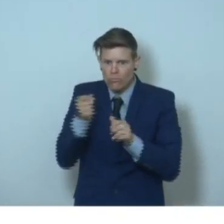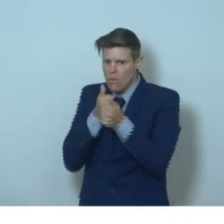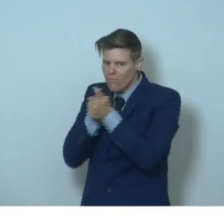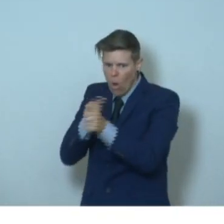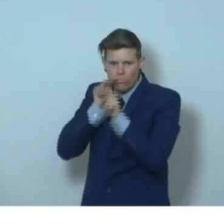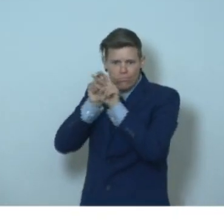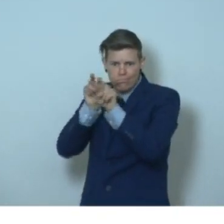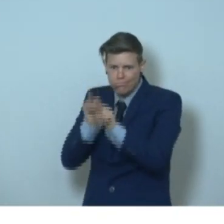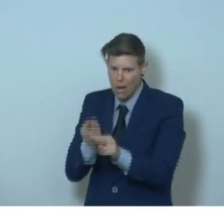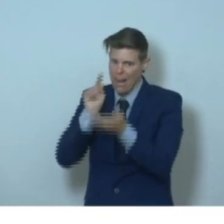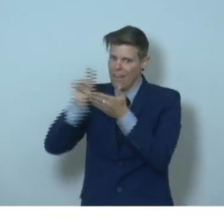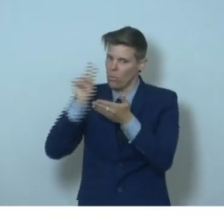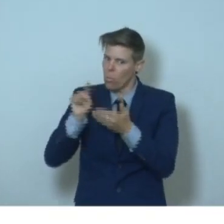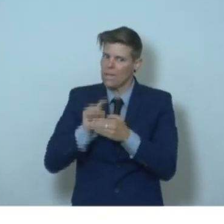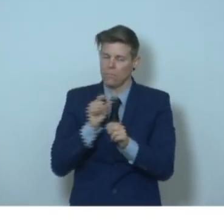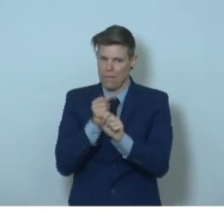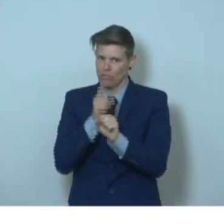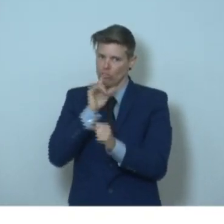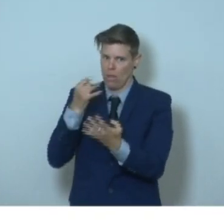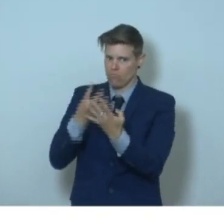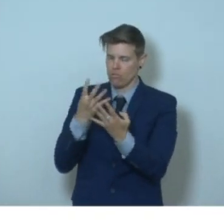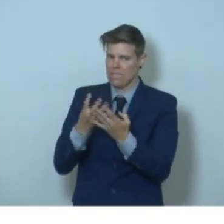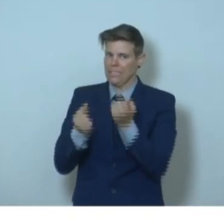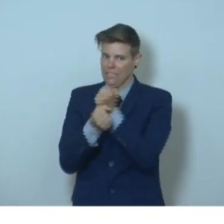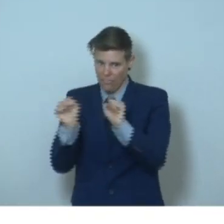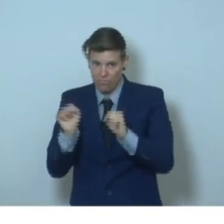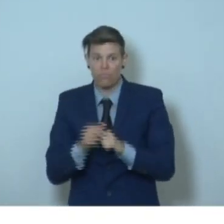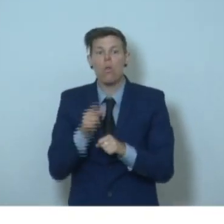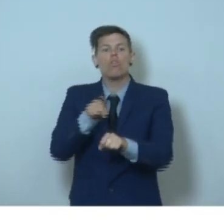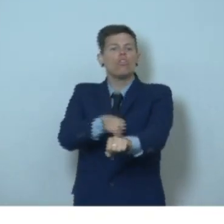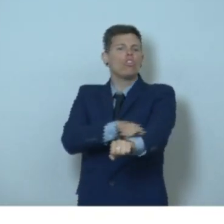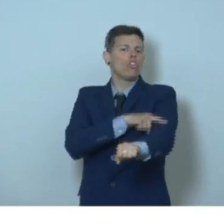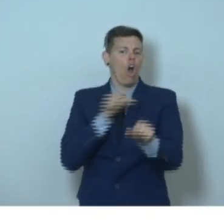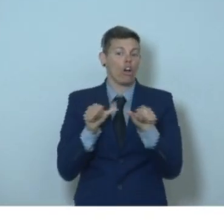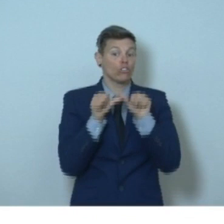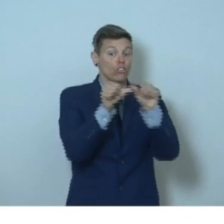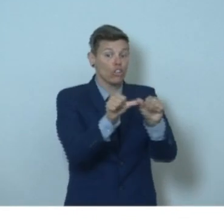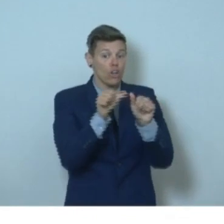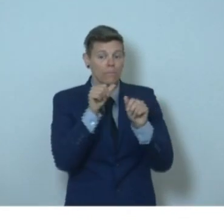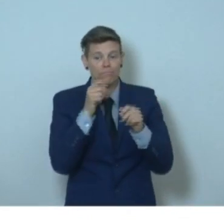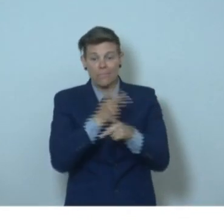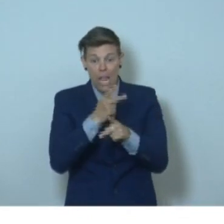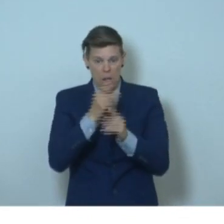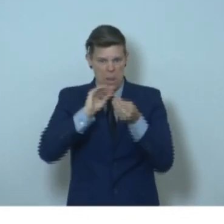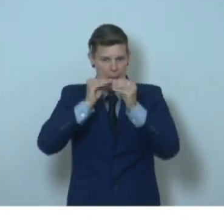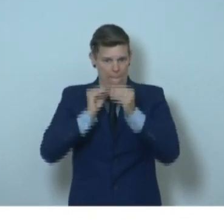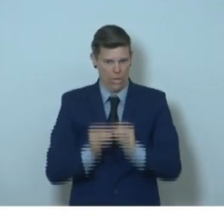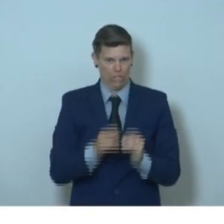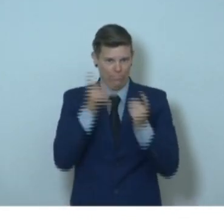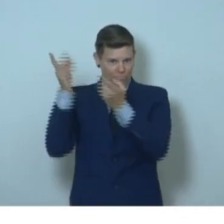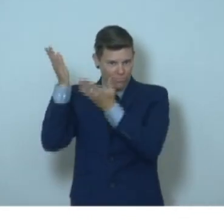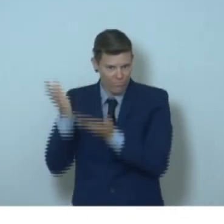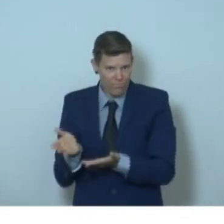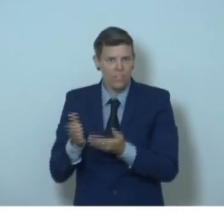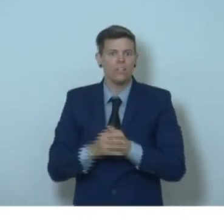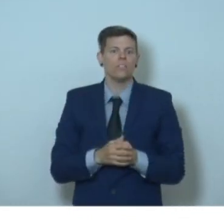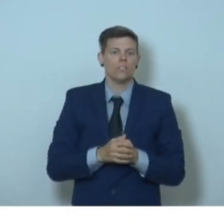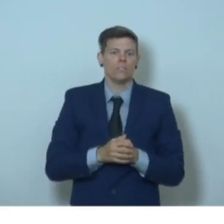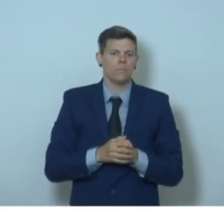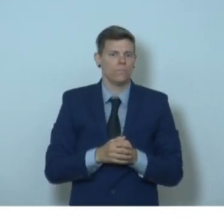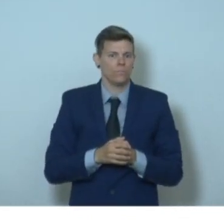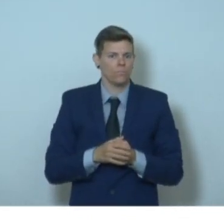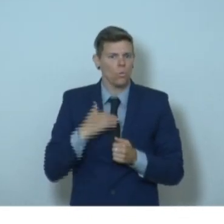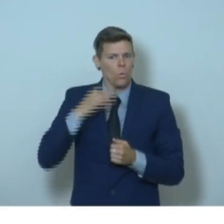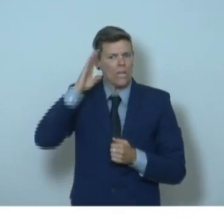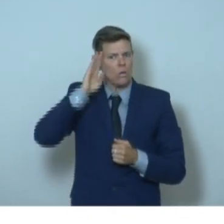And this is long-term care data. This was our primary concern. We knew this was a really vulnerable population.